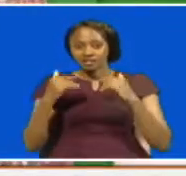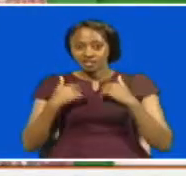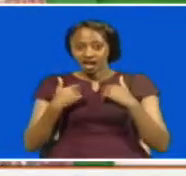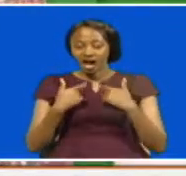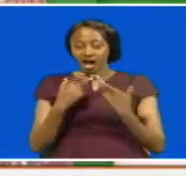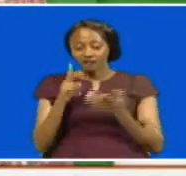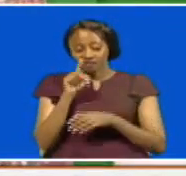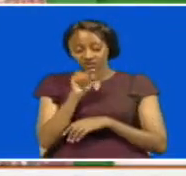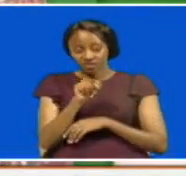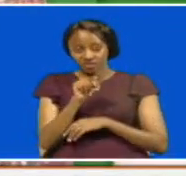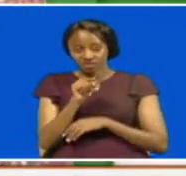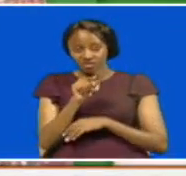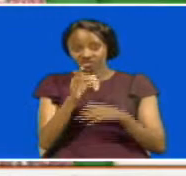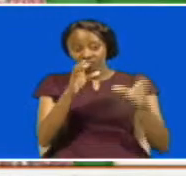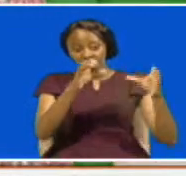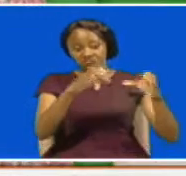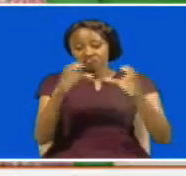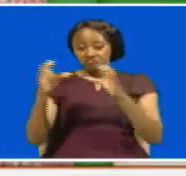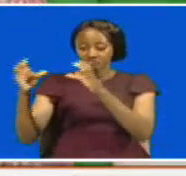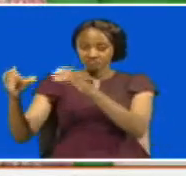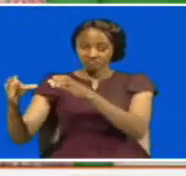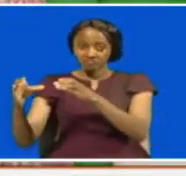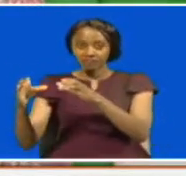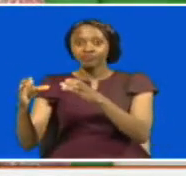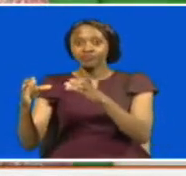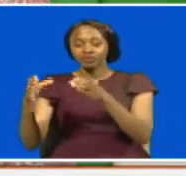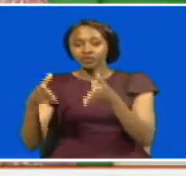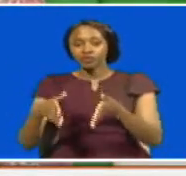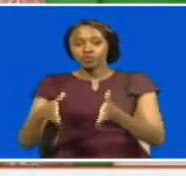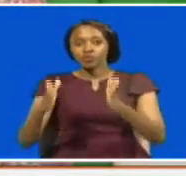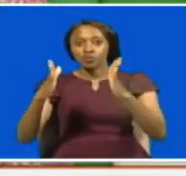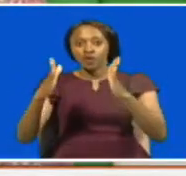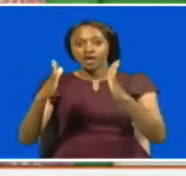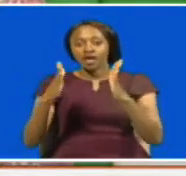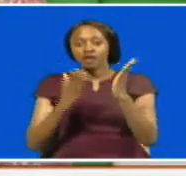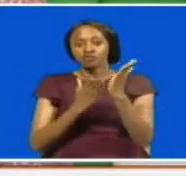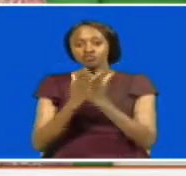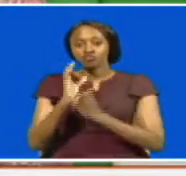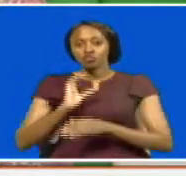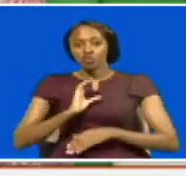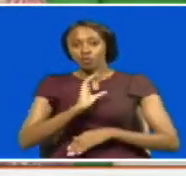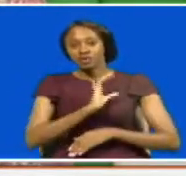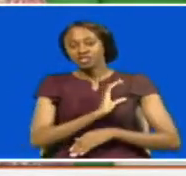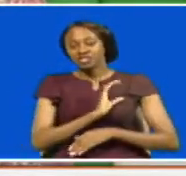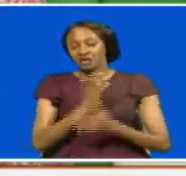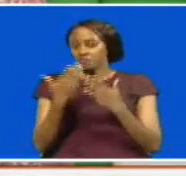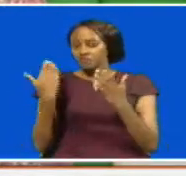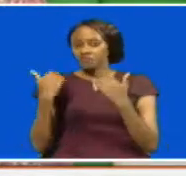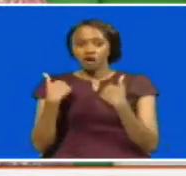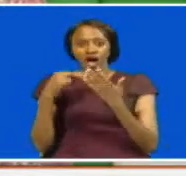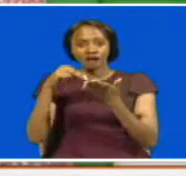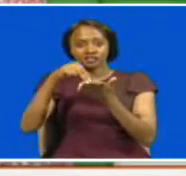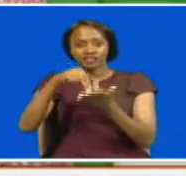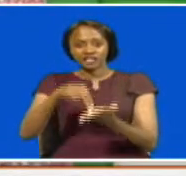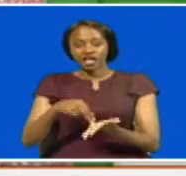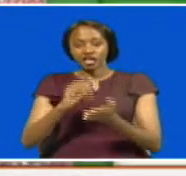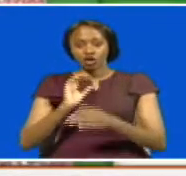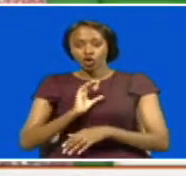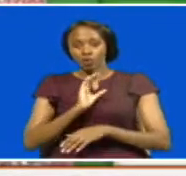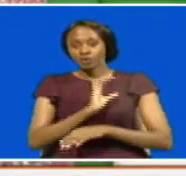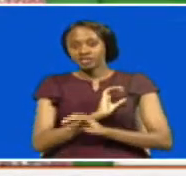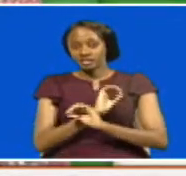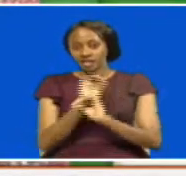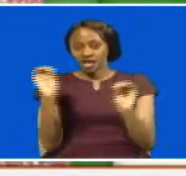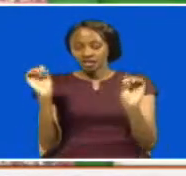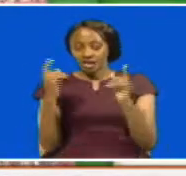would include probably an ad hoc committee, since there is no standing committee that would look